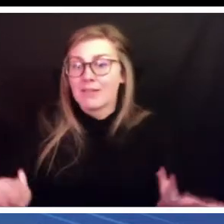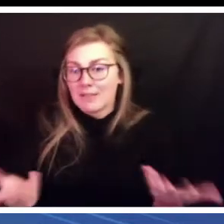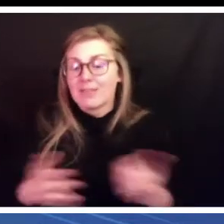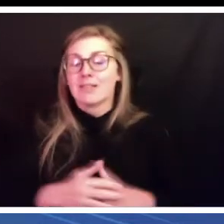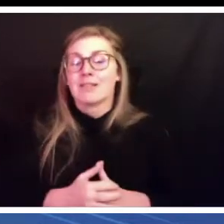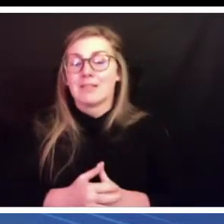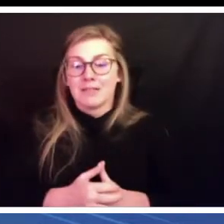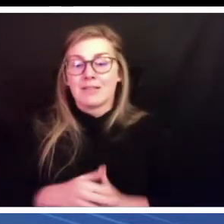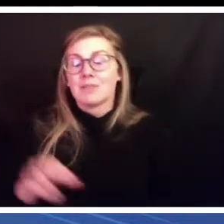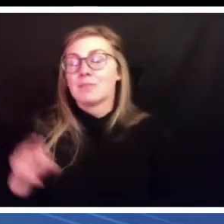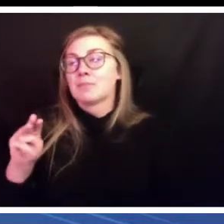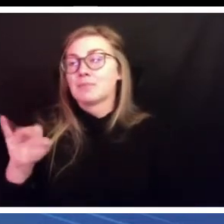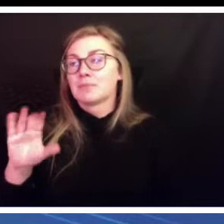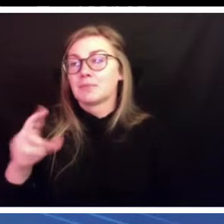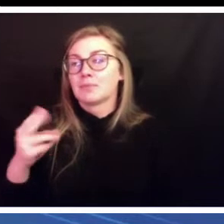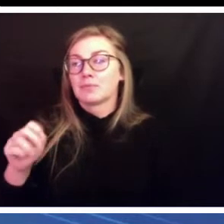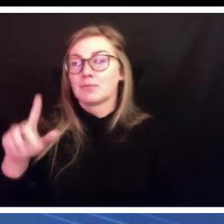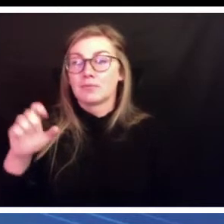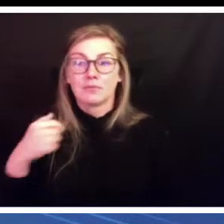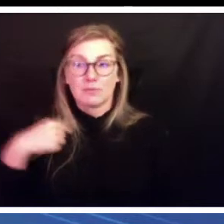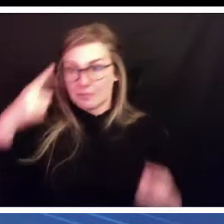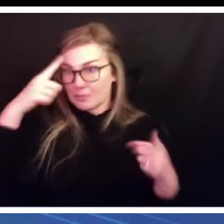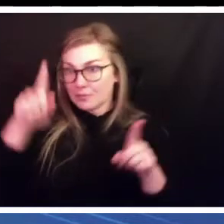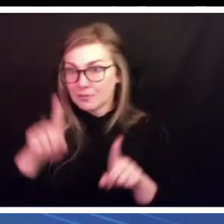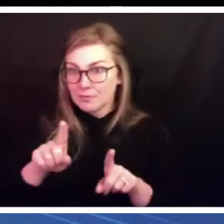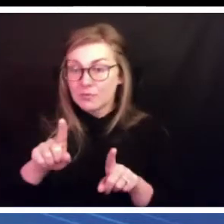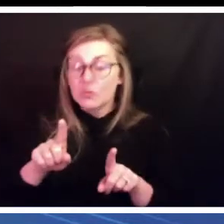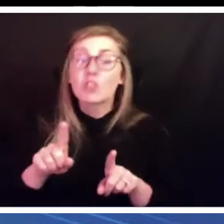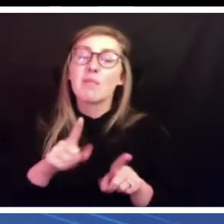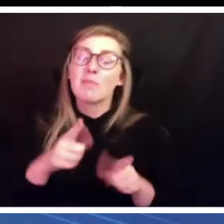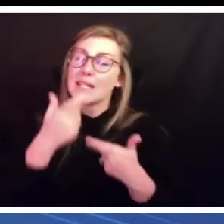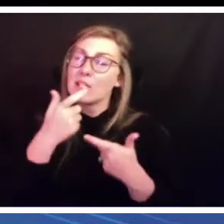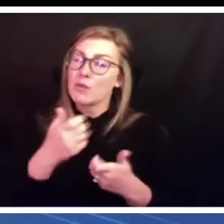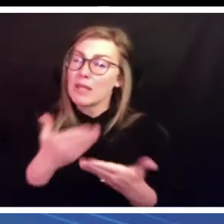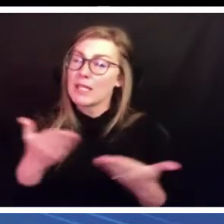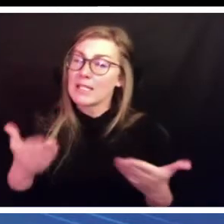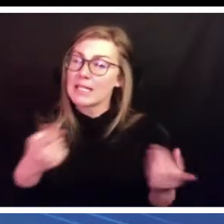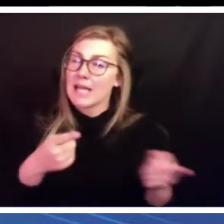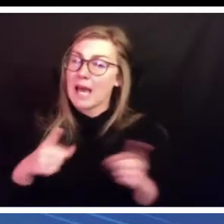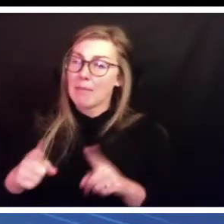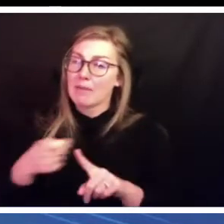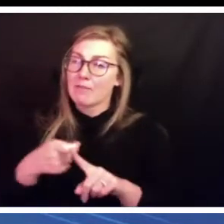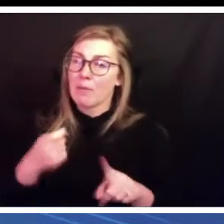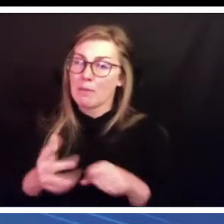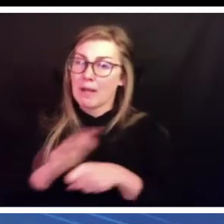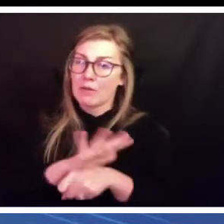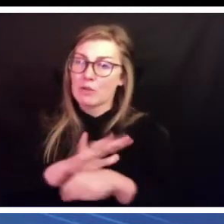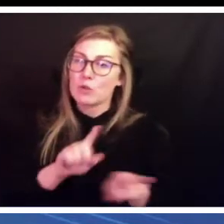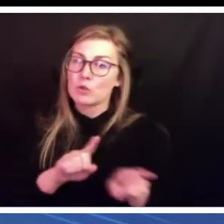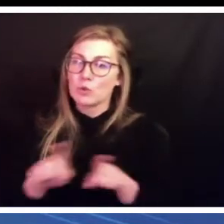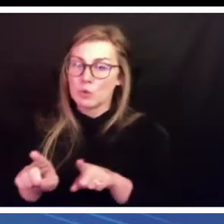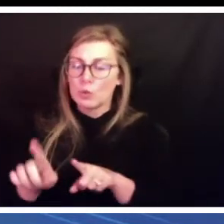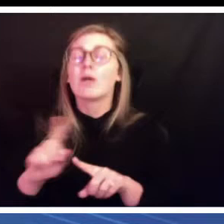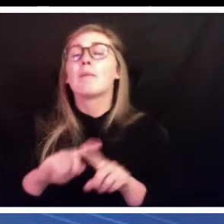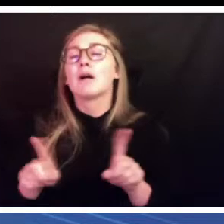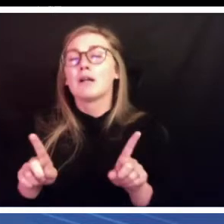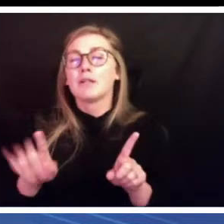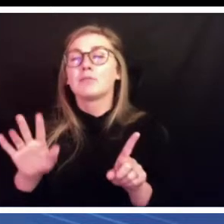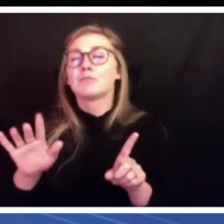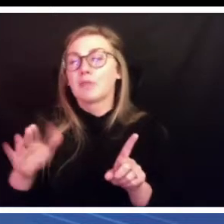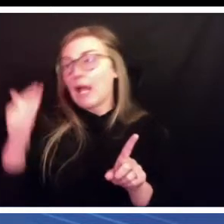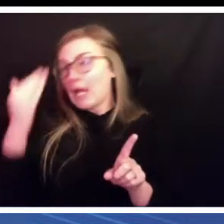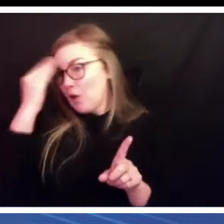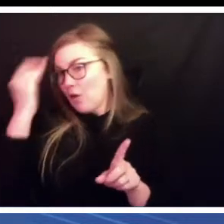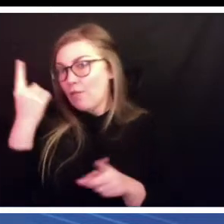interesting outcomes also during this time. And again, we have to take into account, there will be some audience that it'll be in for overload for